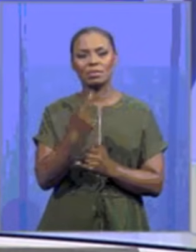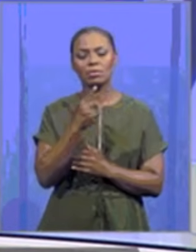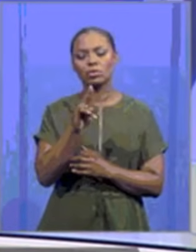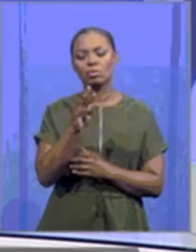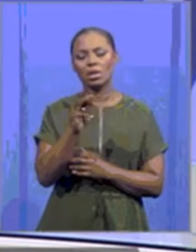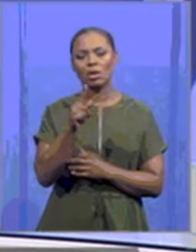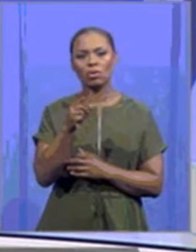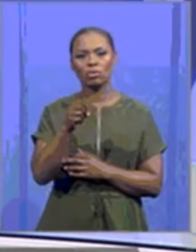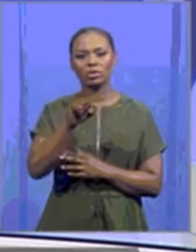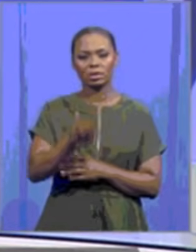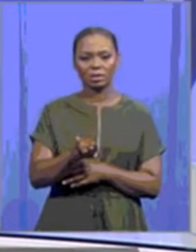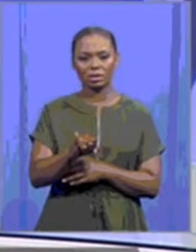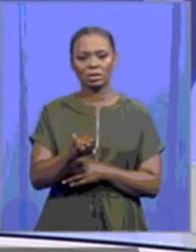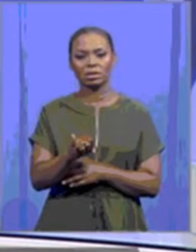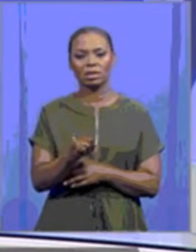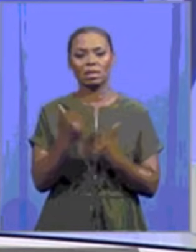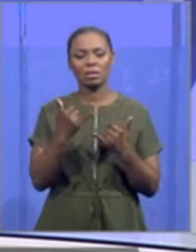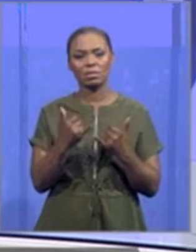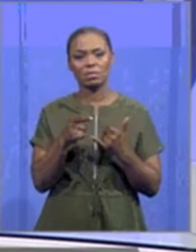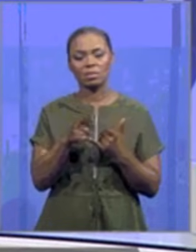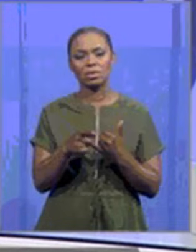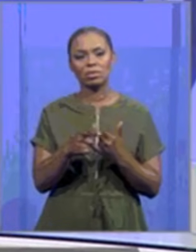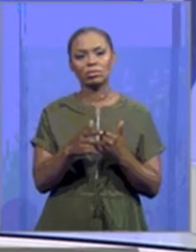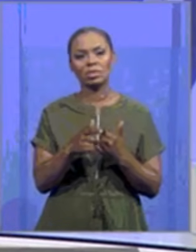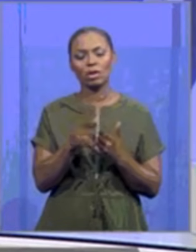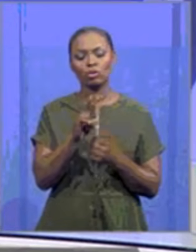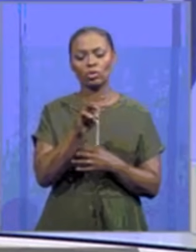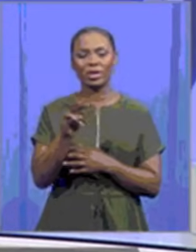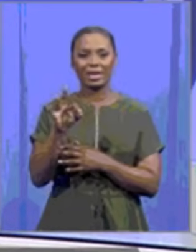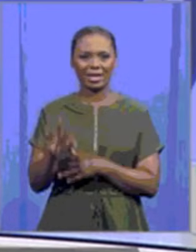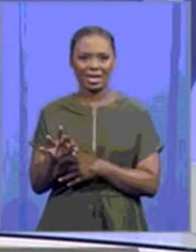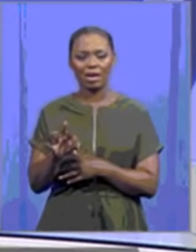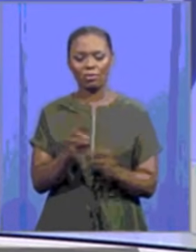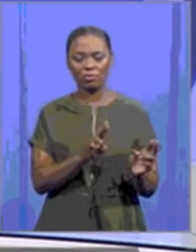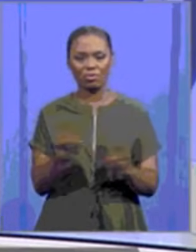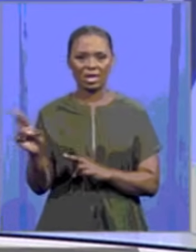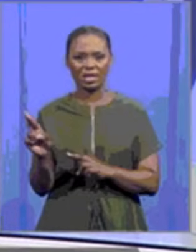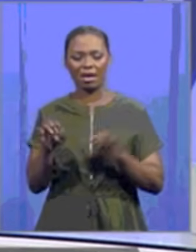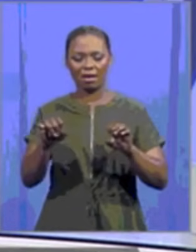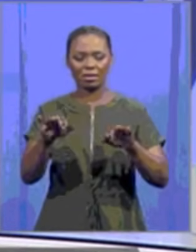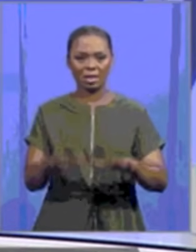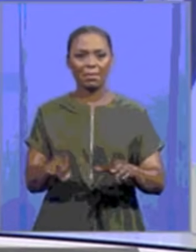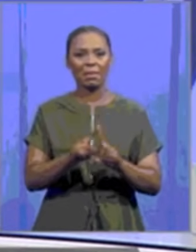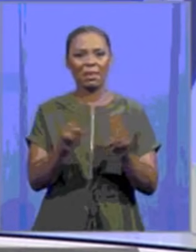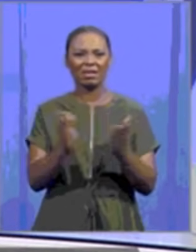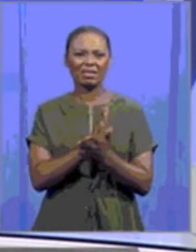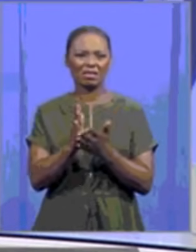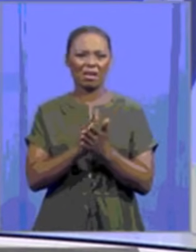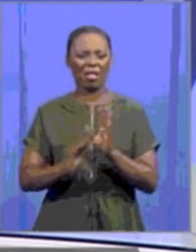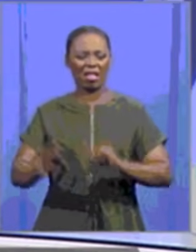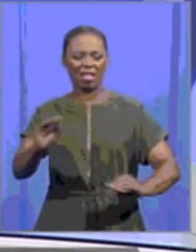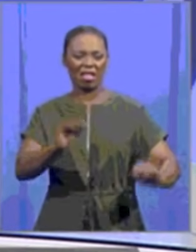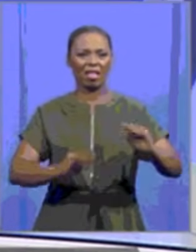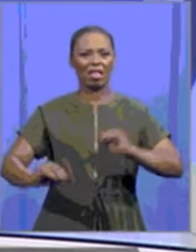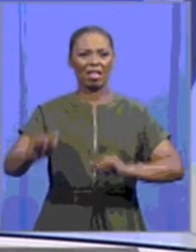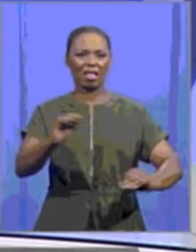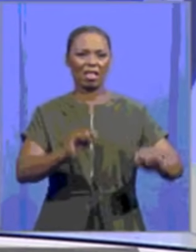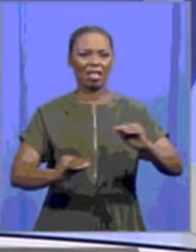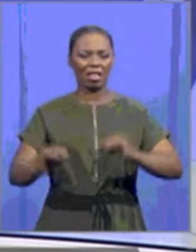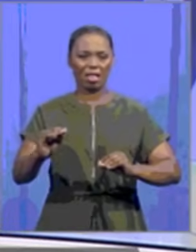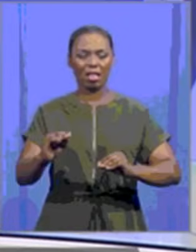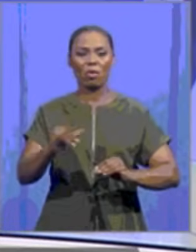lekanetša ditlhahlobo tša marematlou tša 2023. Eupša ditaba tše dingwe di tsošitše dipolelo di akaretša